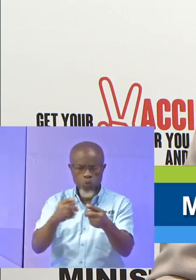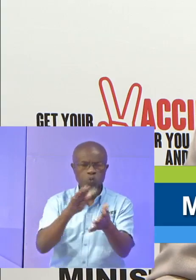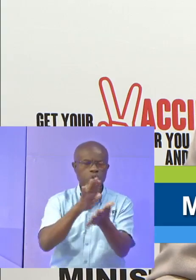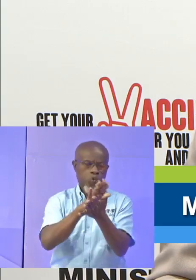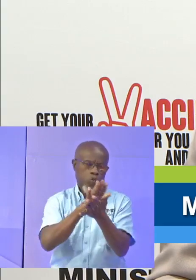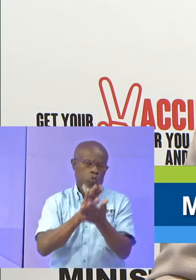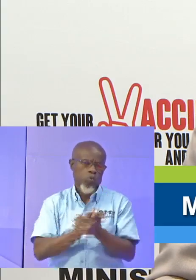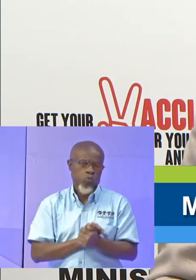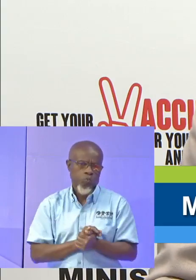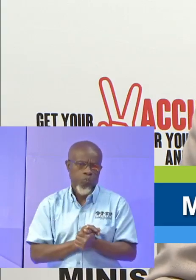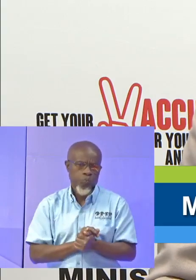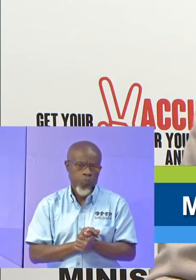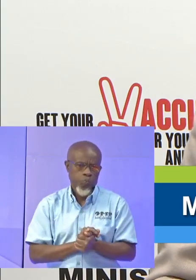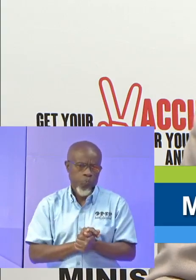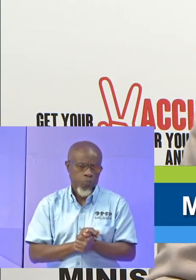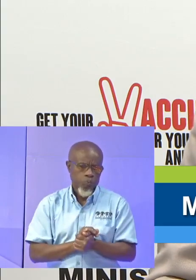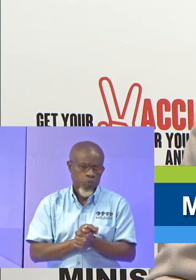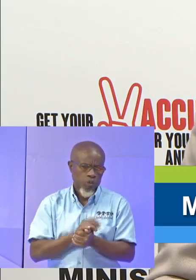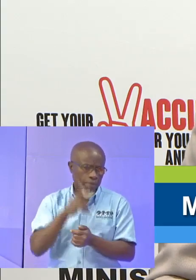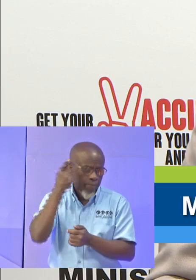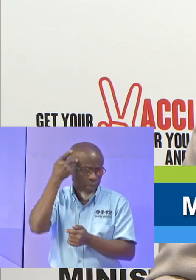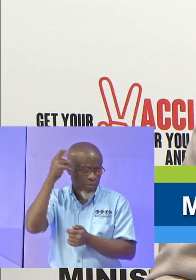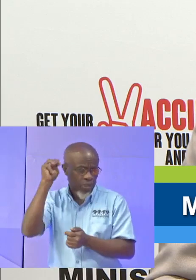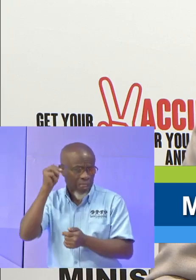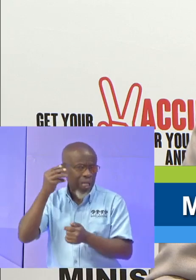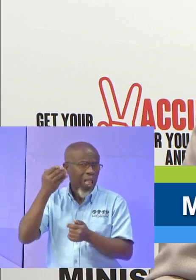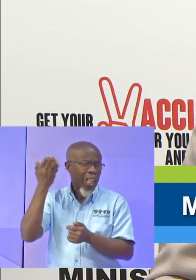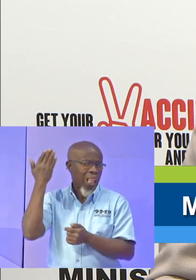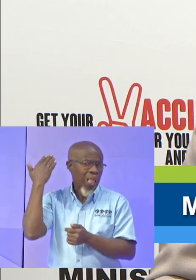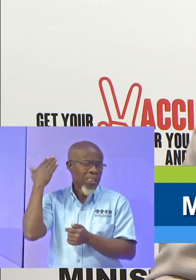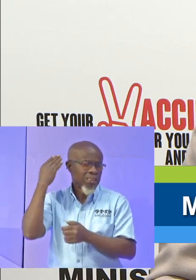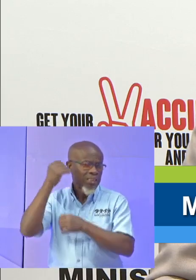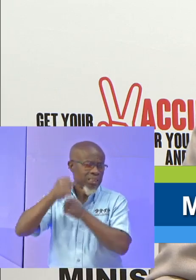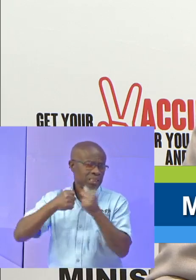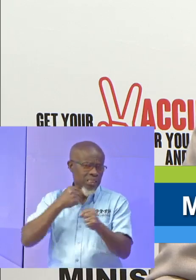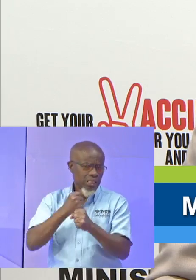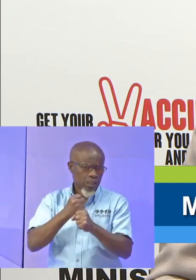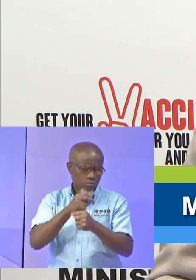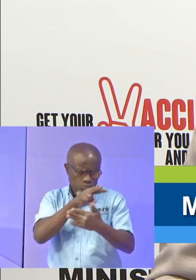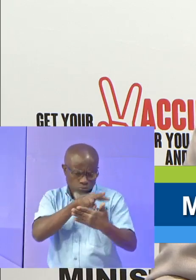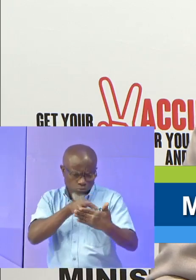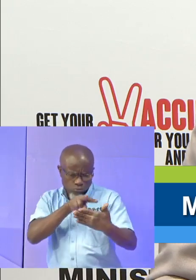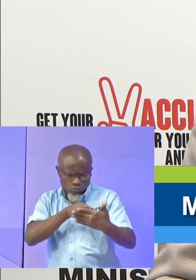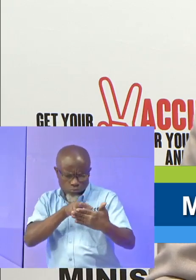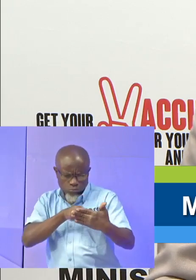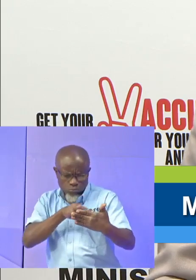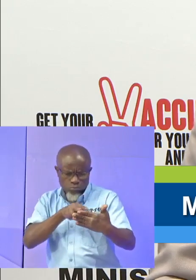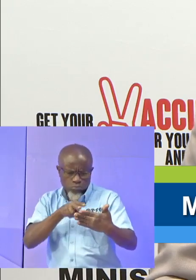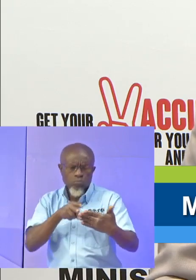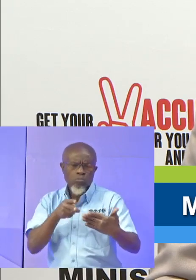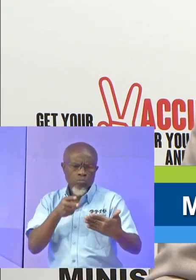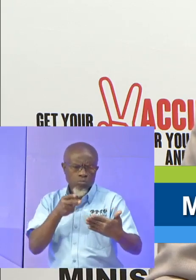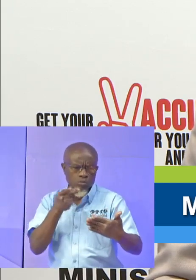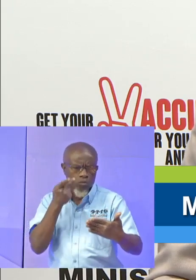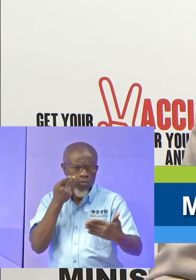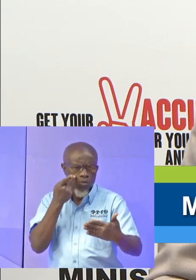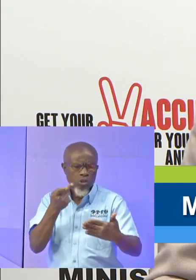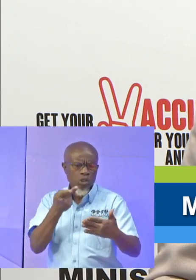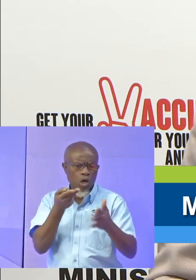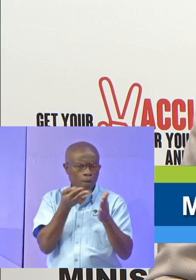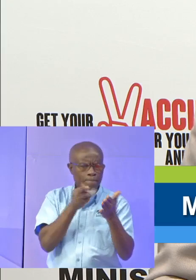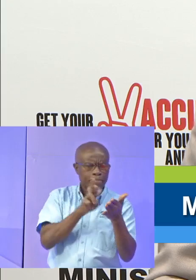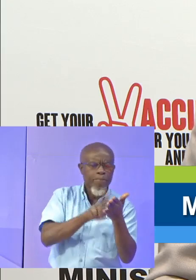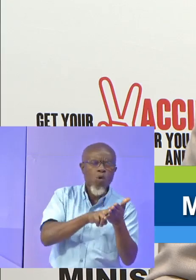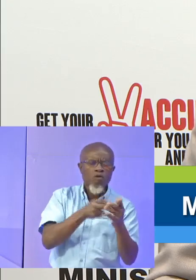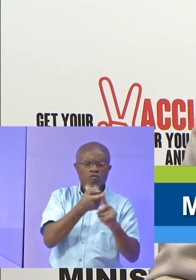last year, and we support him, would have read and referred to a report from UNICEF about